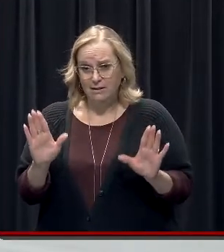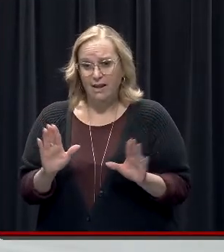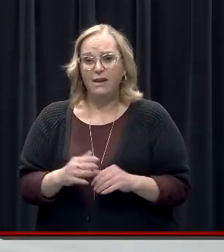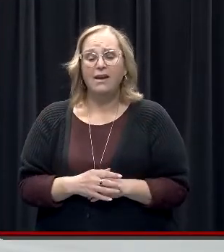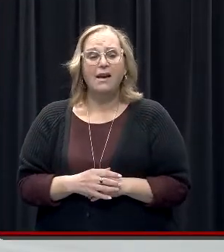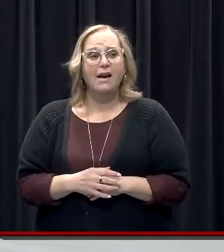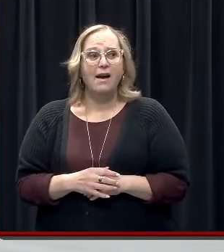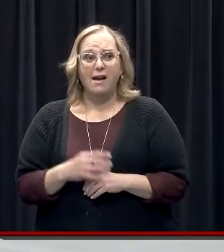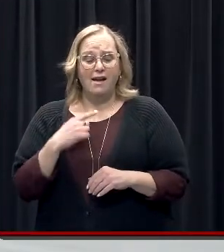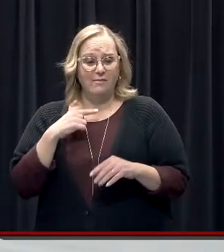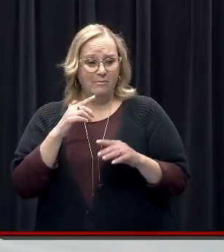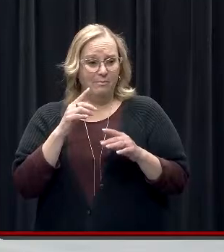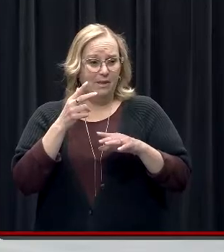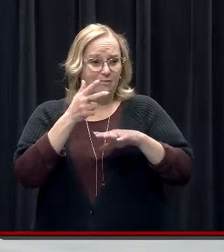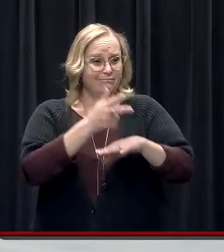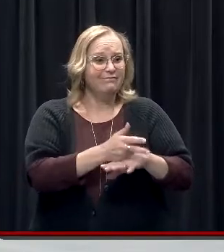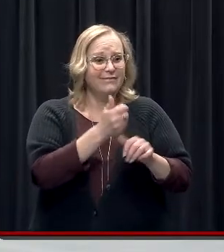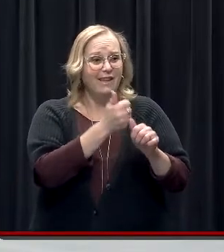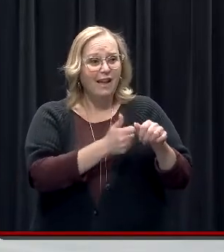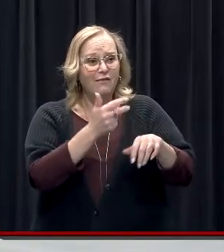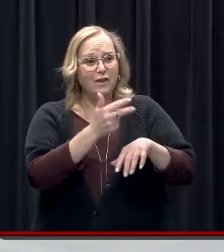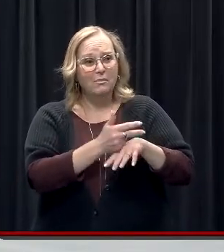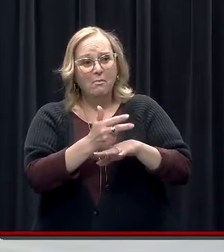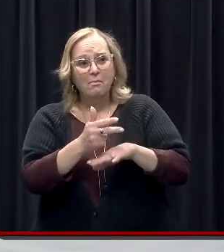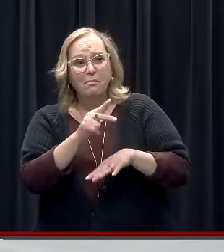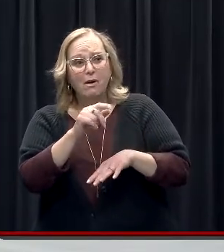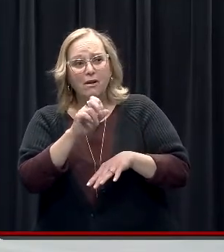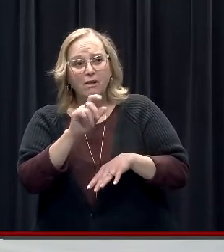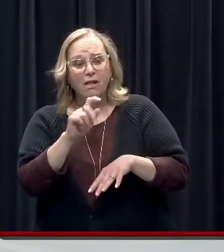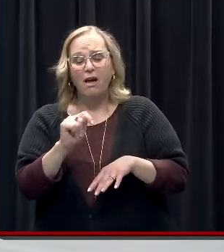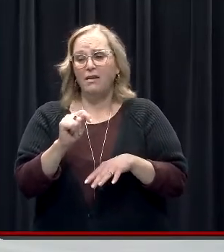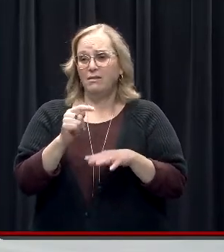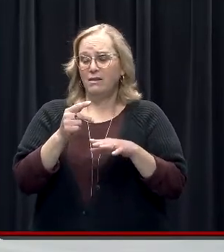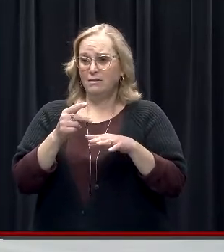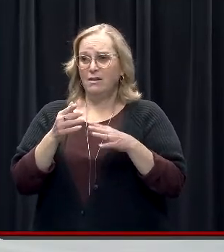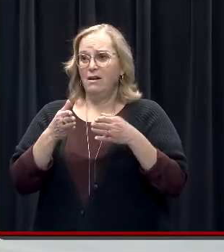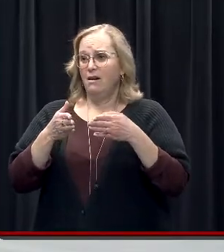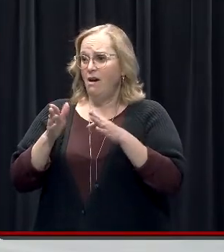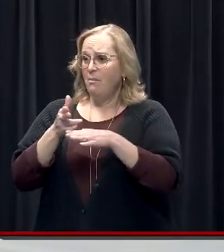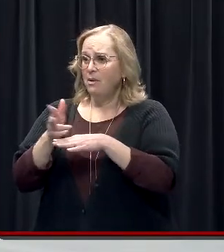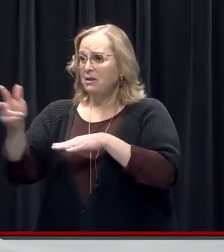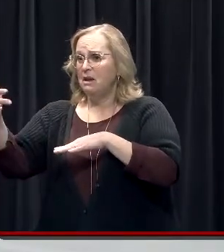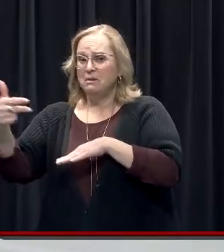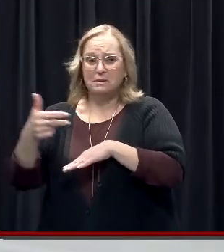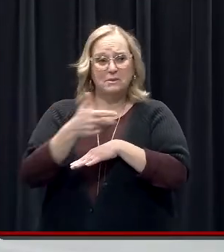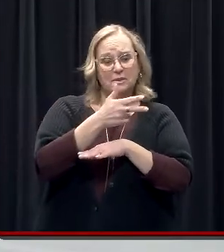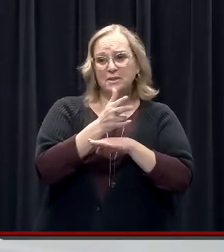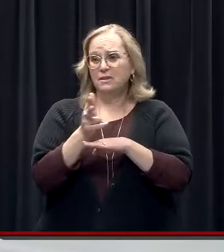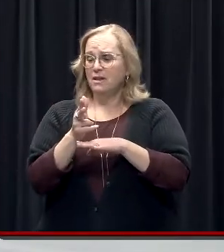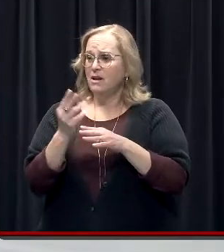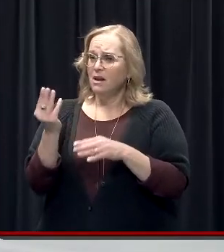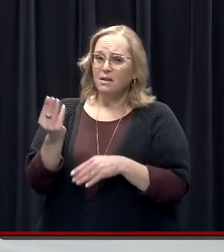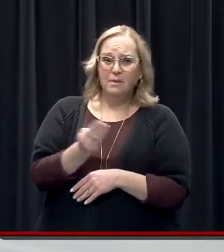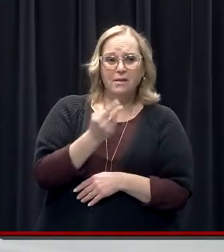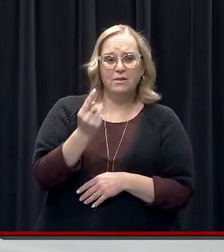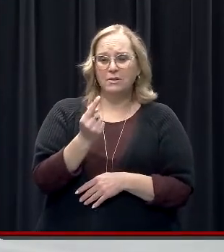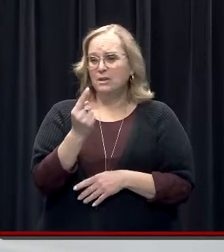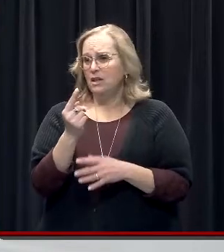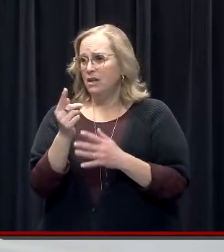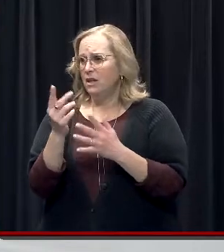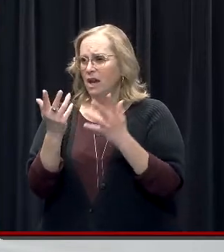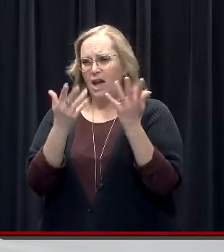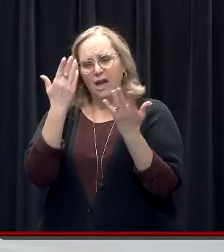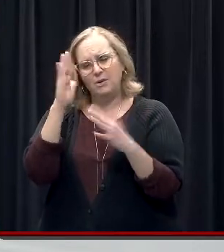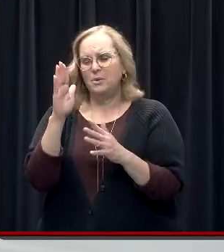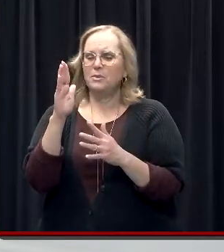of our streets, and I was driving Monday, Tuesday, I don't know, the days are blurring together. The first day that we were